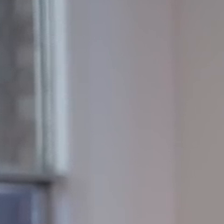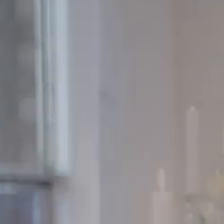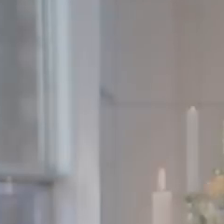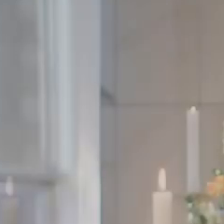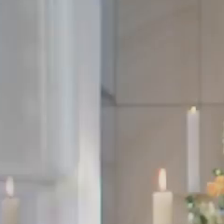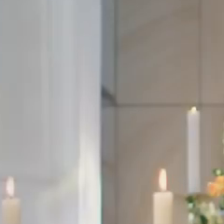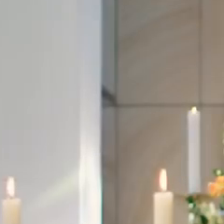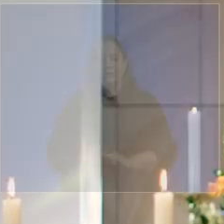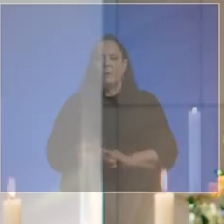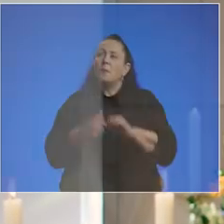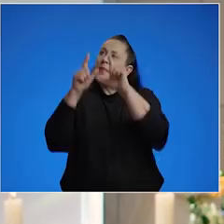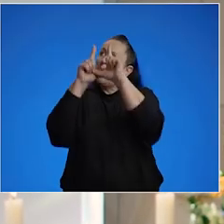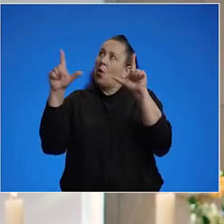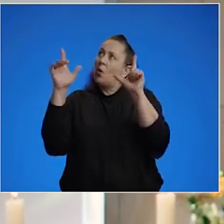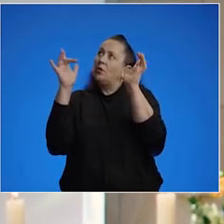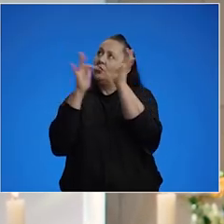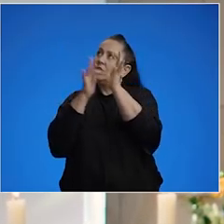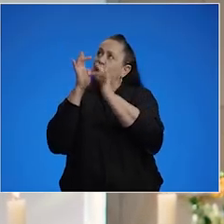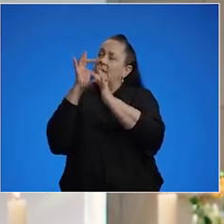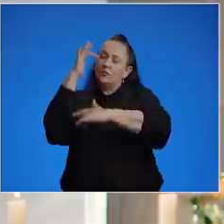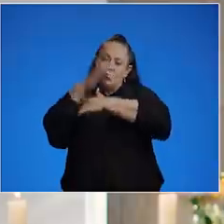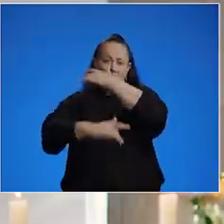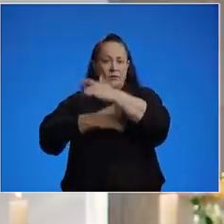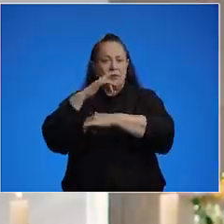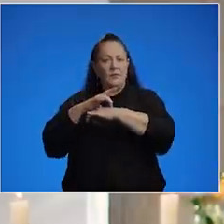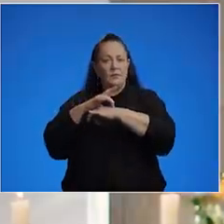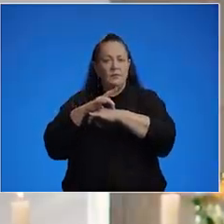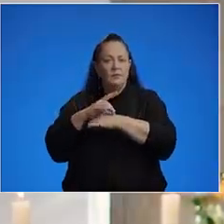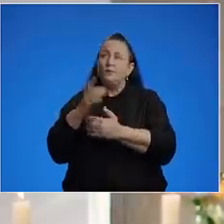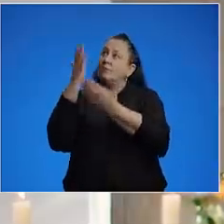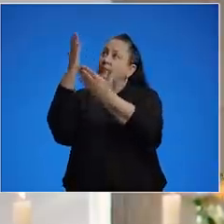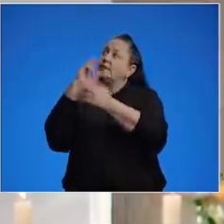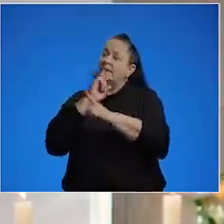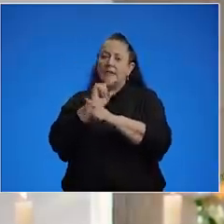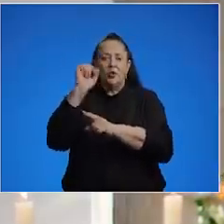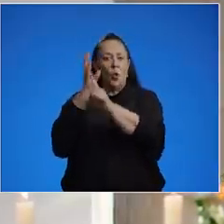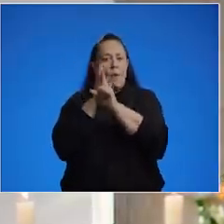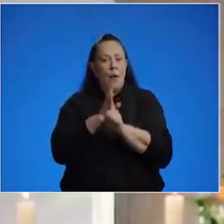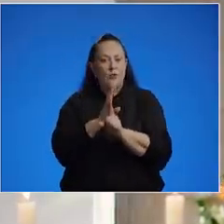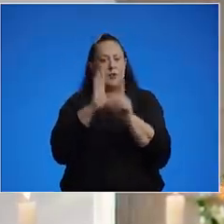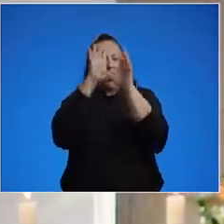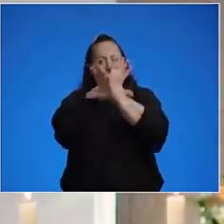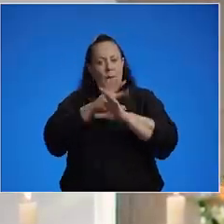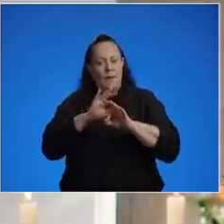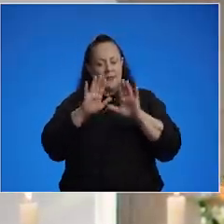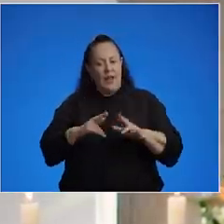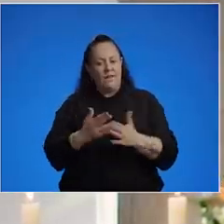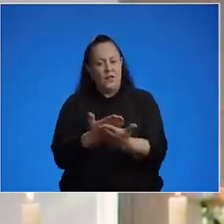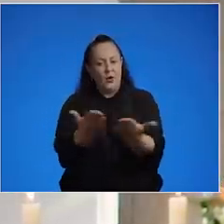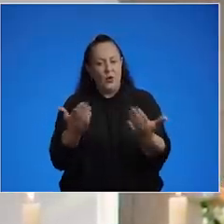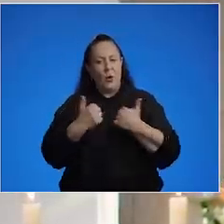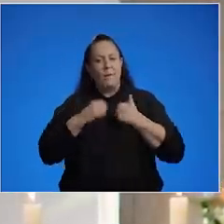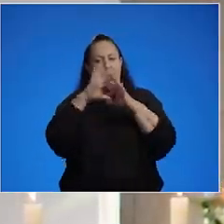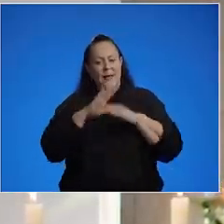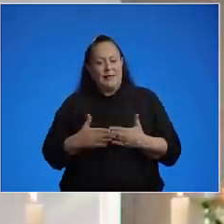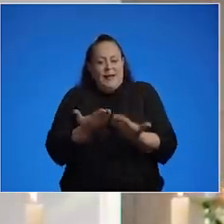forever. Amen. Jesus Christ, who said to your apostles, Peace I leave you,